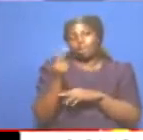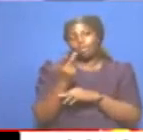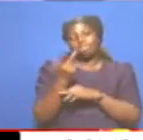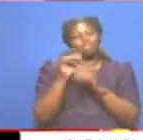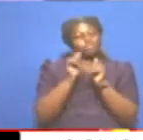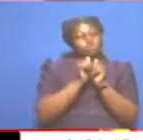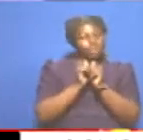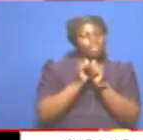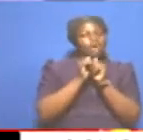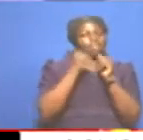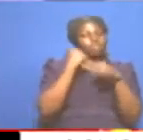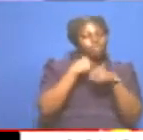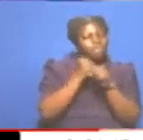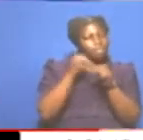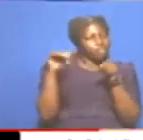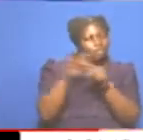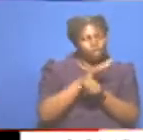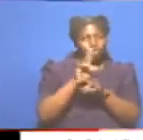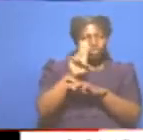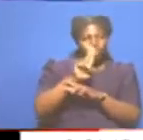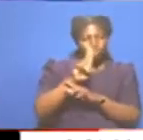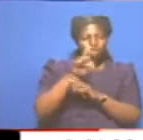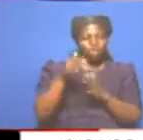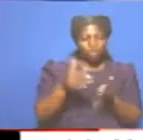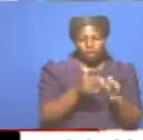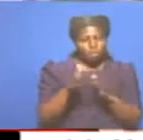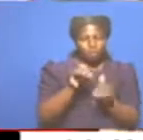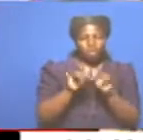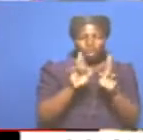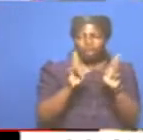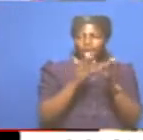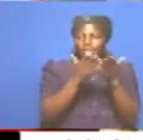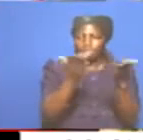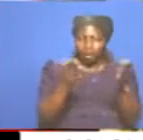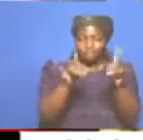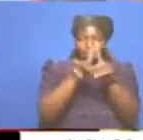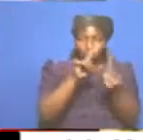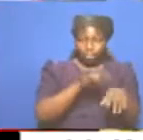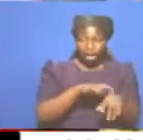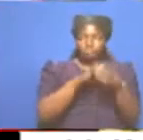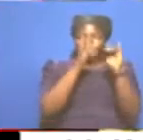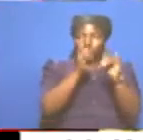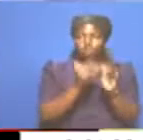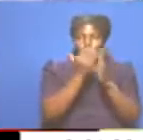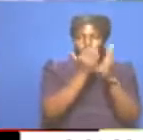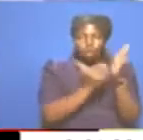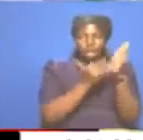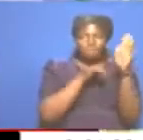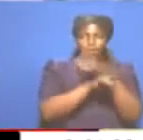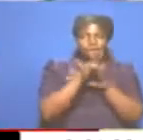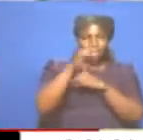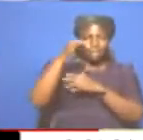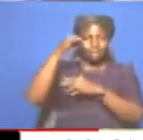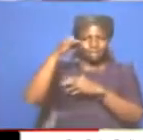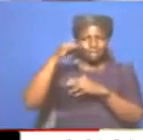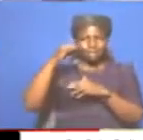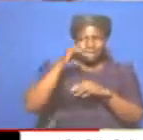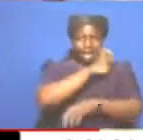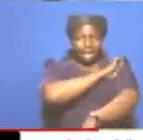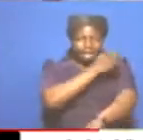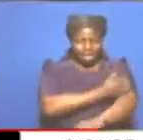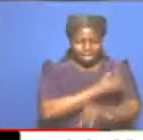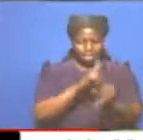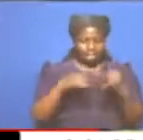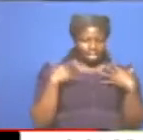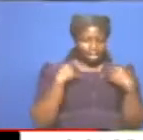fullest use of available opportunities. At the same time, new initiatives in the fields of energy and healthcare are underway, with